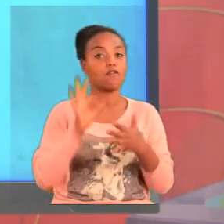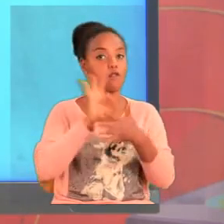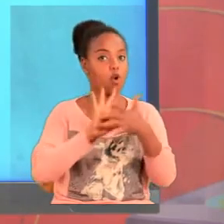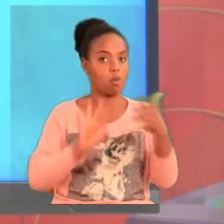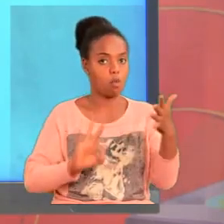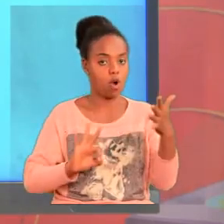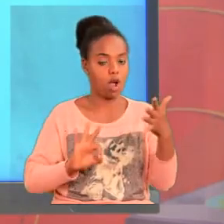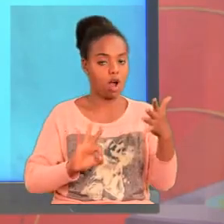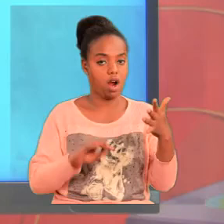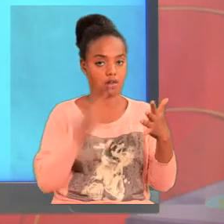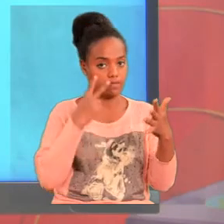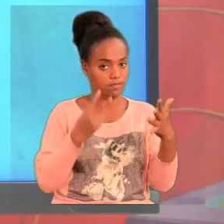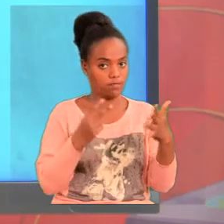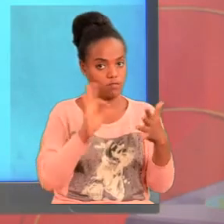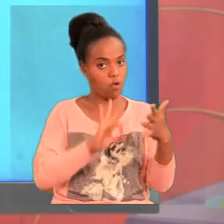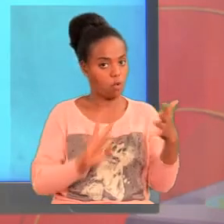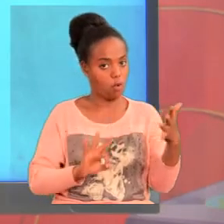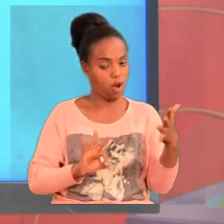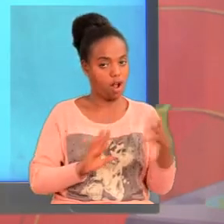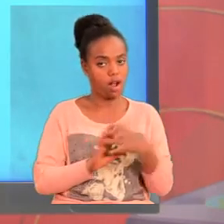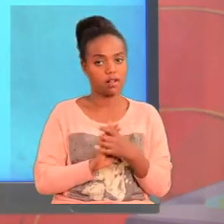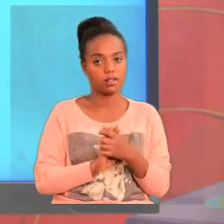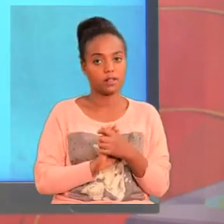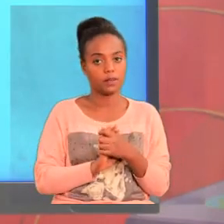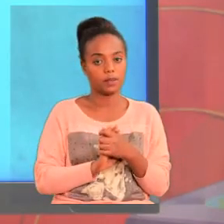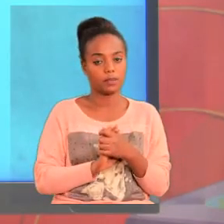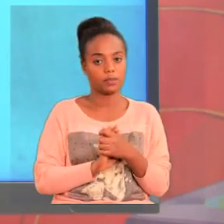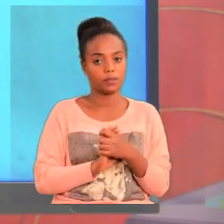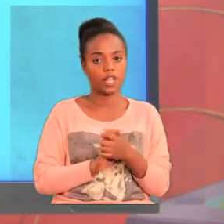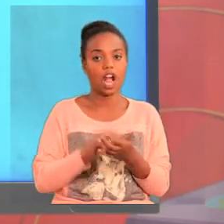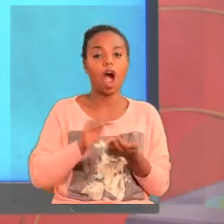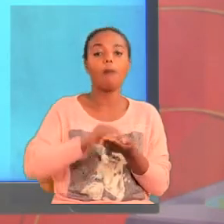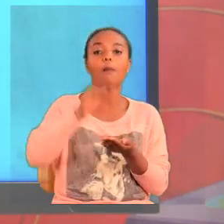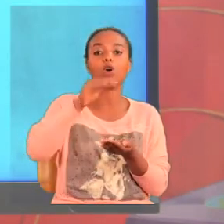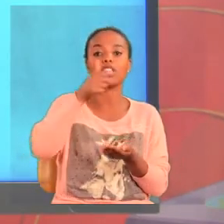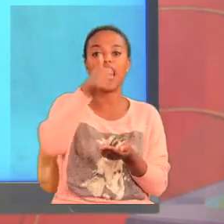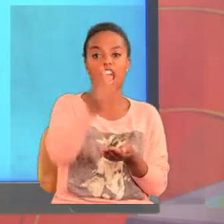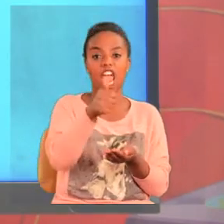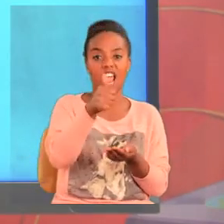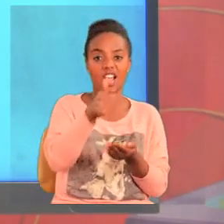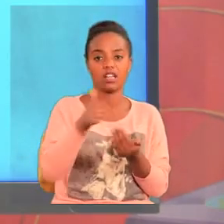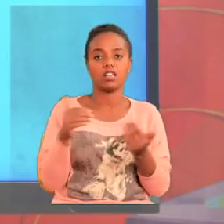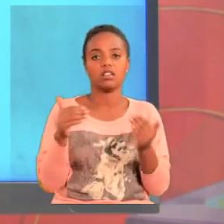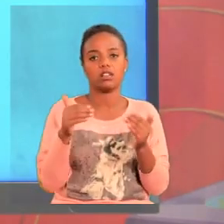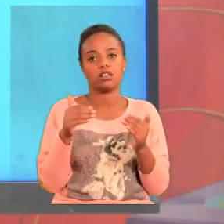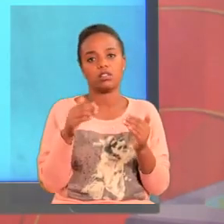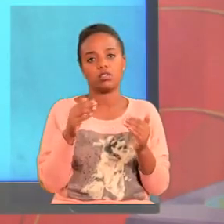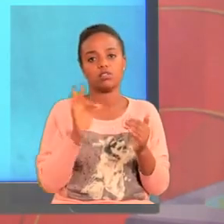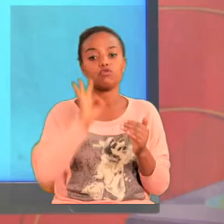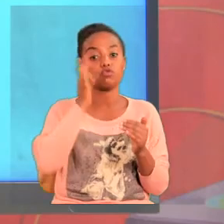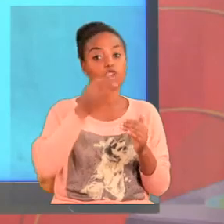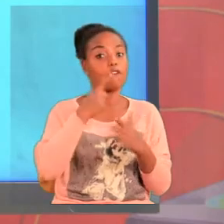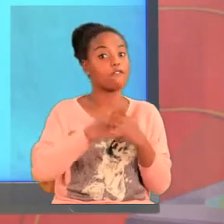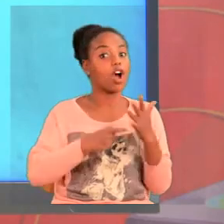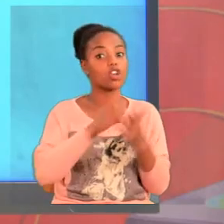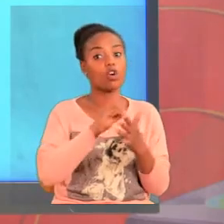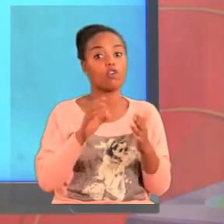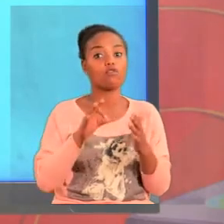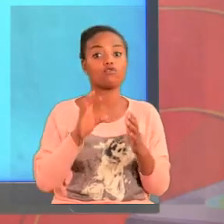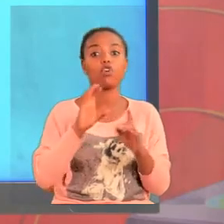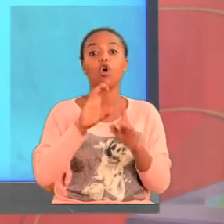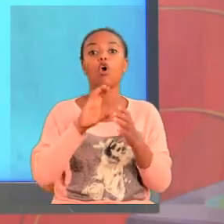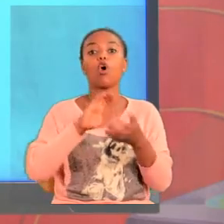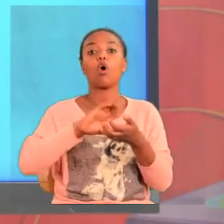formula to calculate the amount of compound interest or the future value of